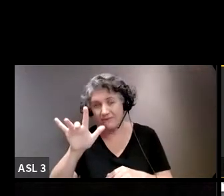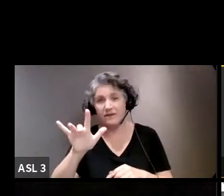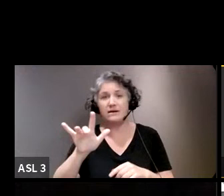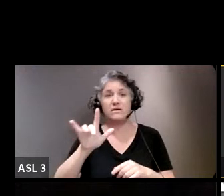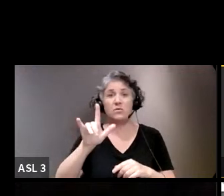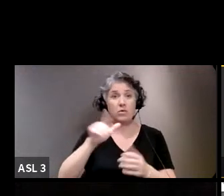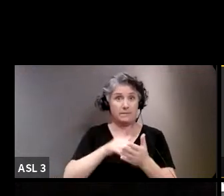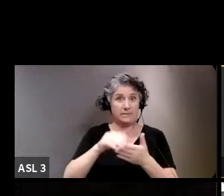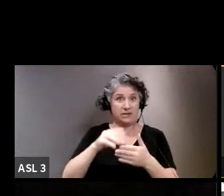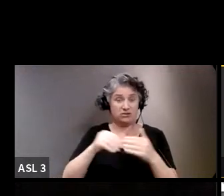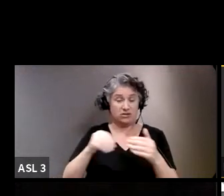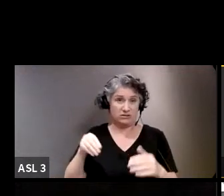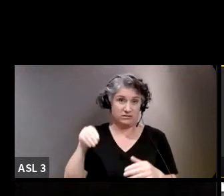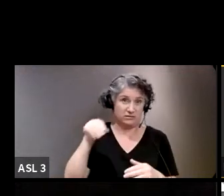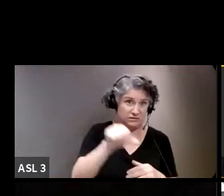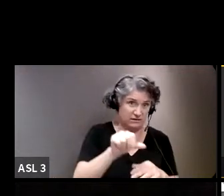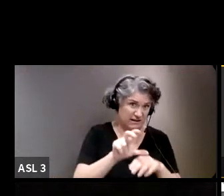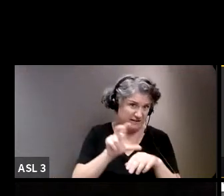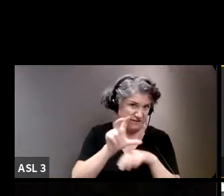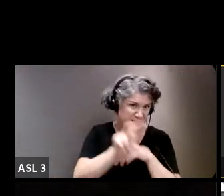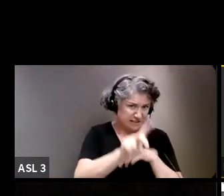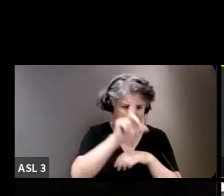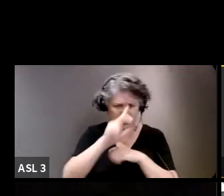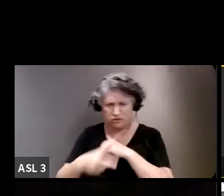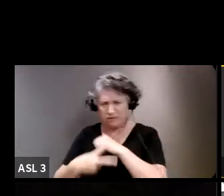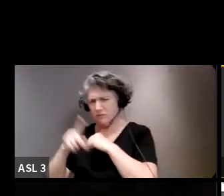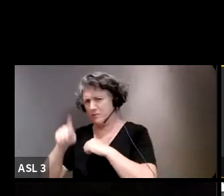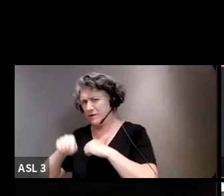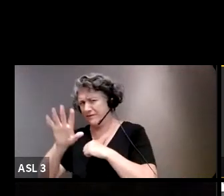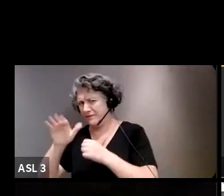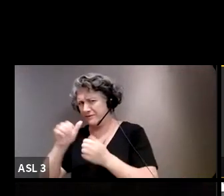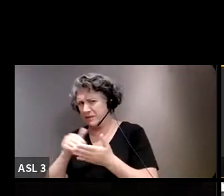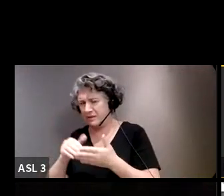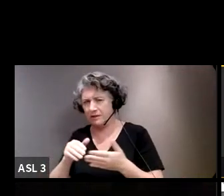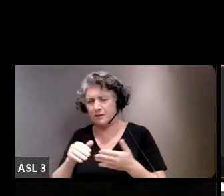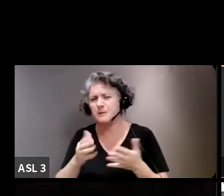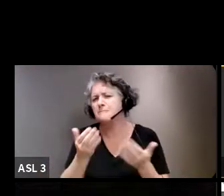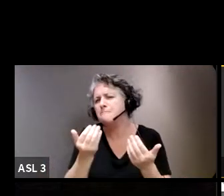to save a million and a half i just like some detail around that